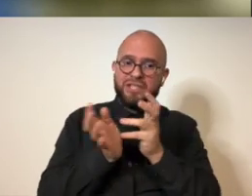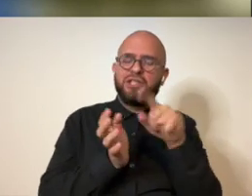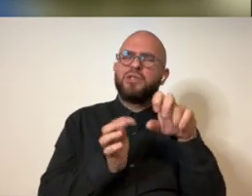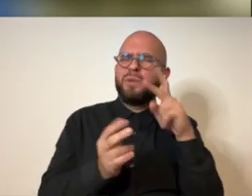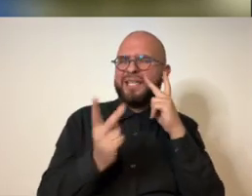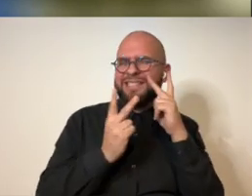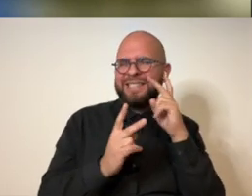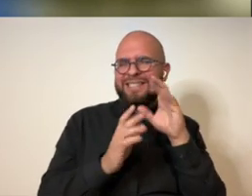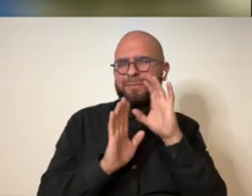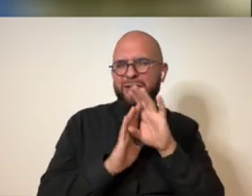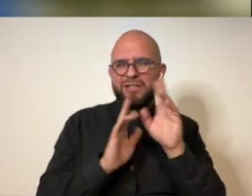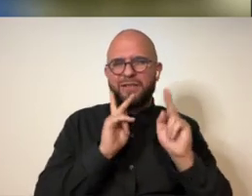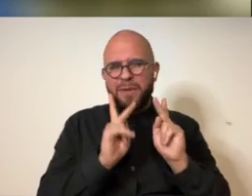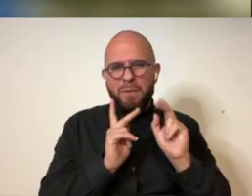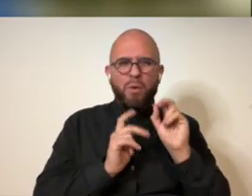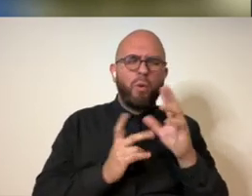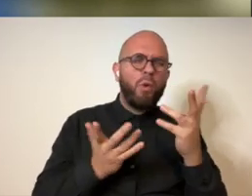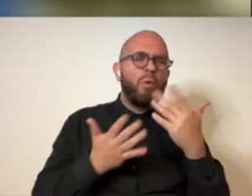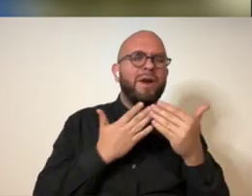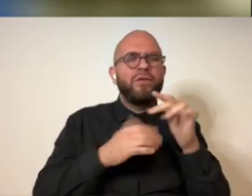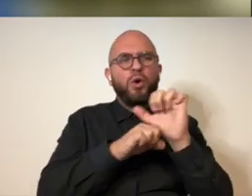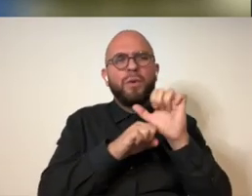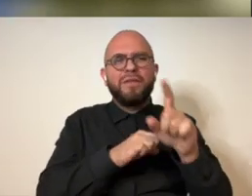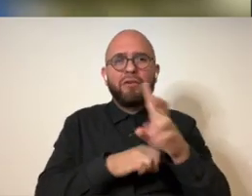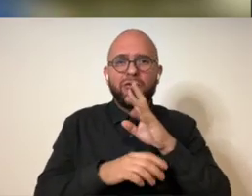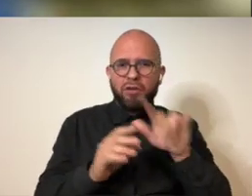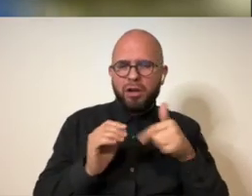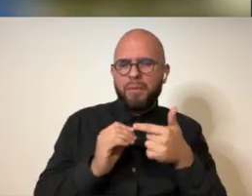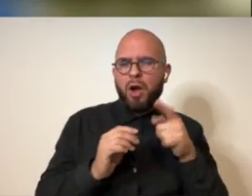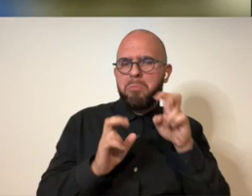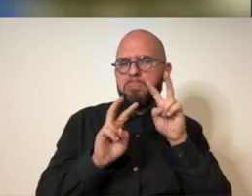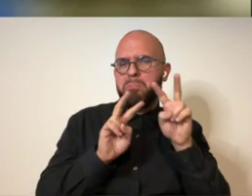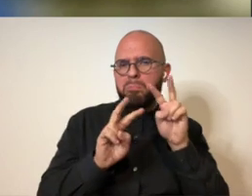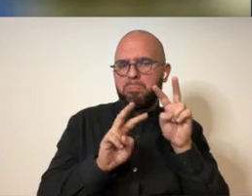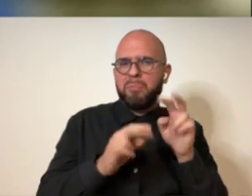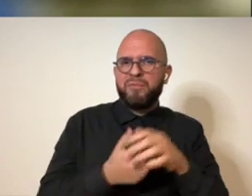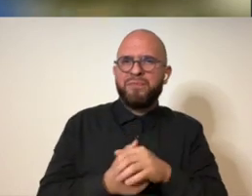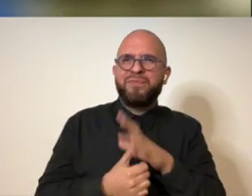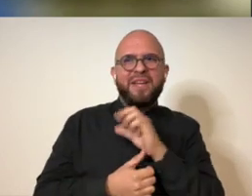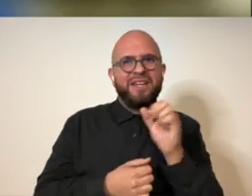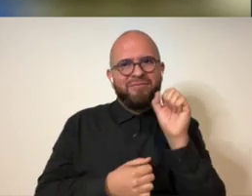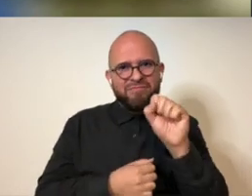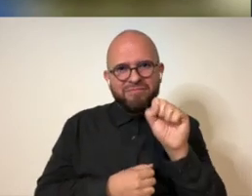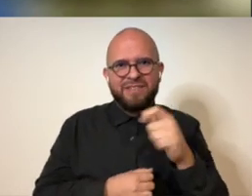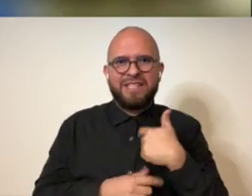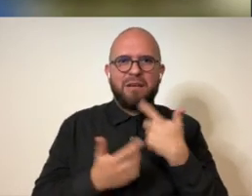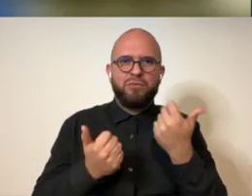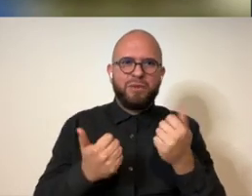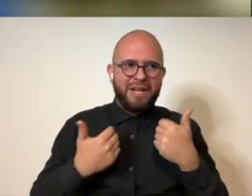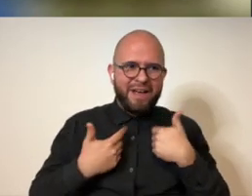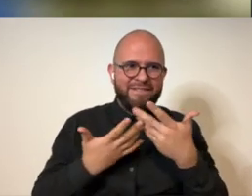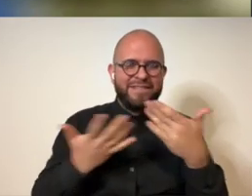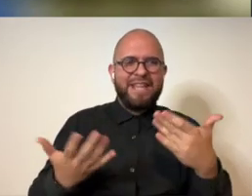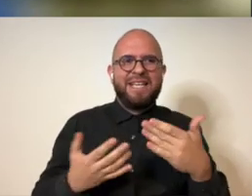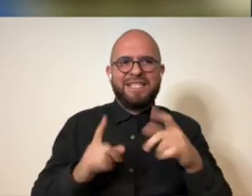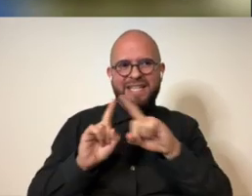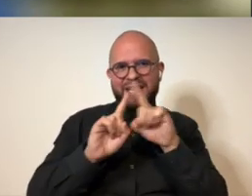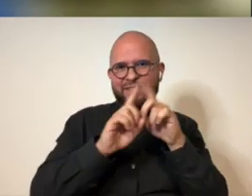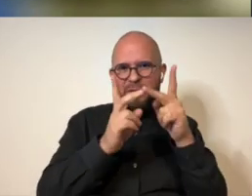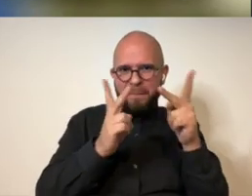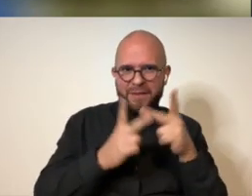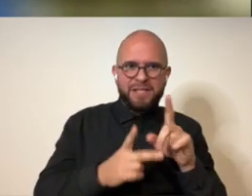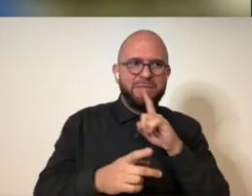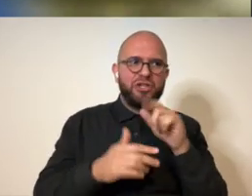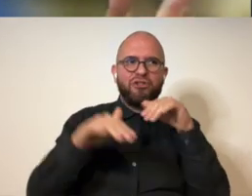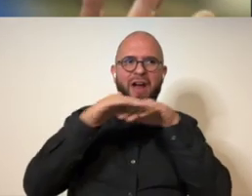when there are photographs associated with the conversations, you can see pictures of the people or the work they're talking about.